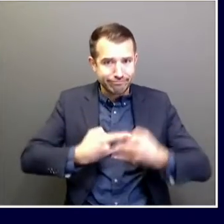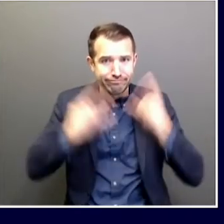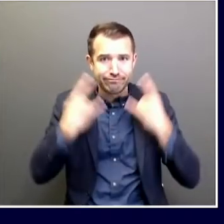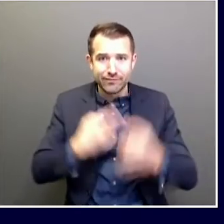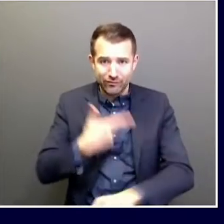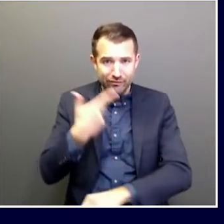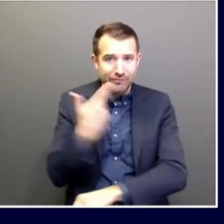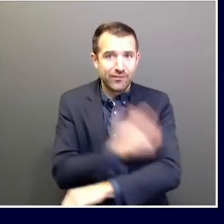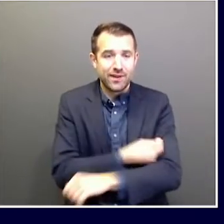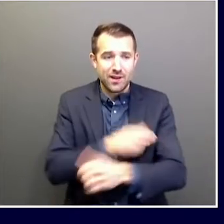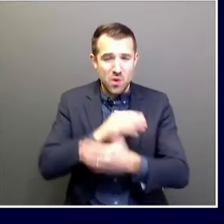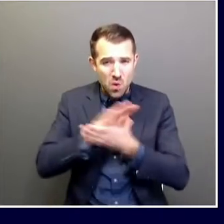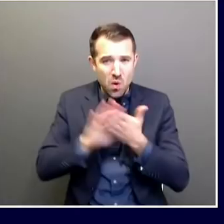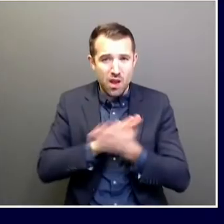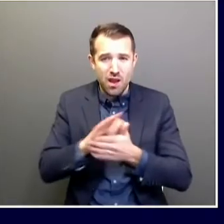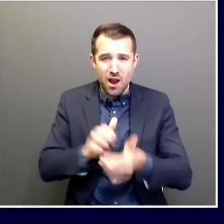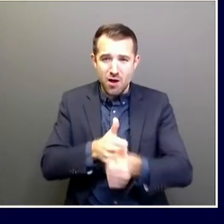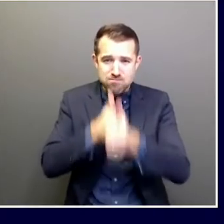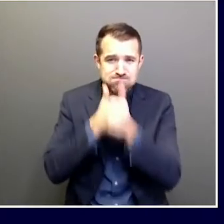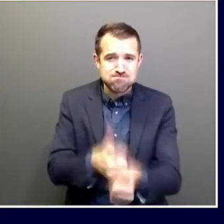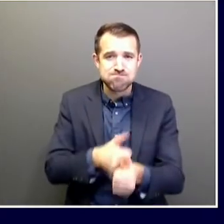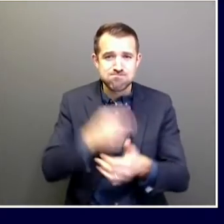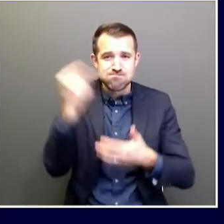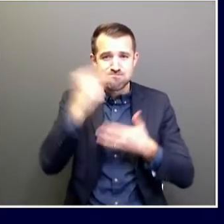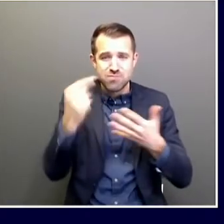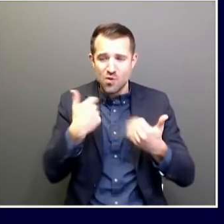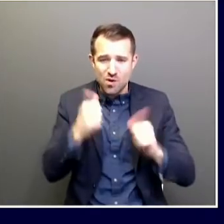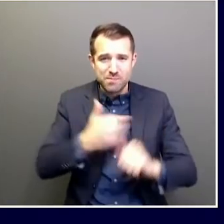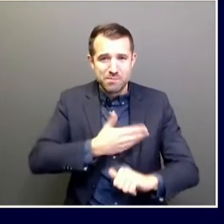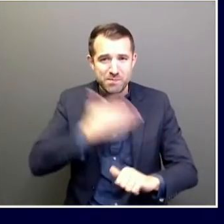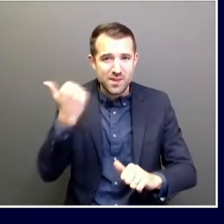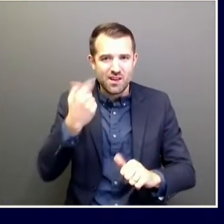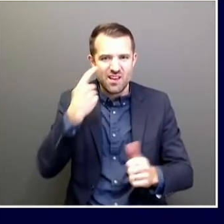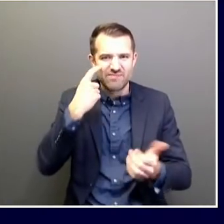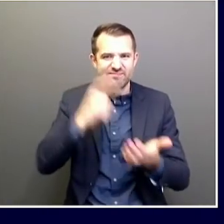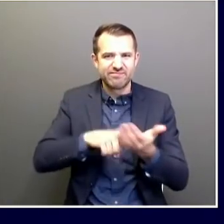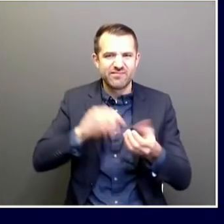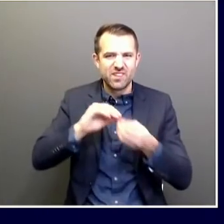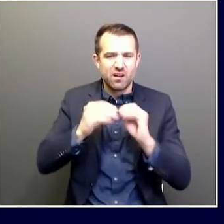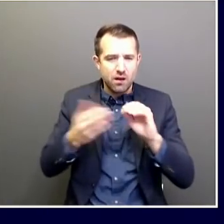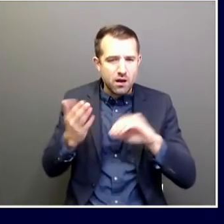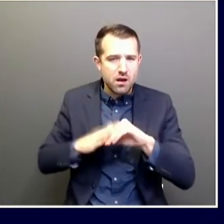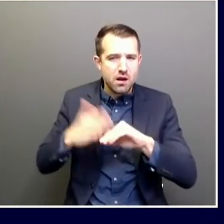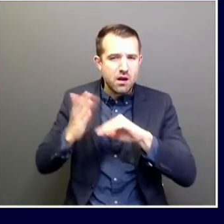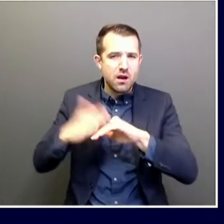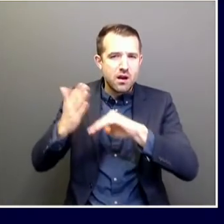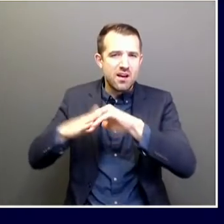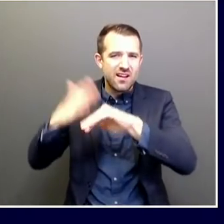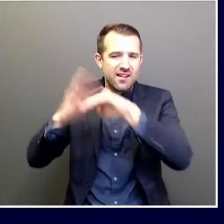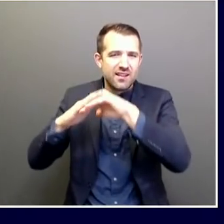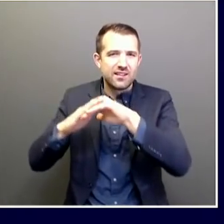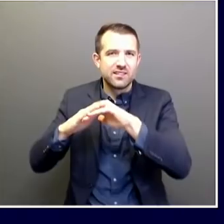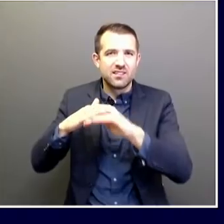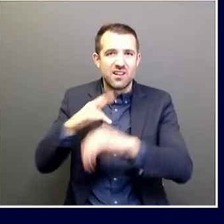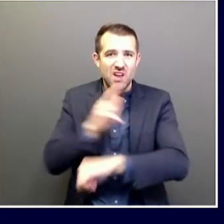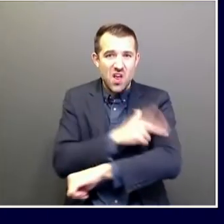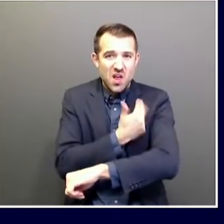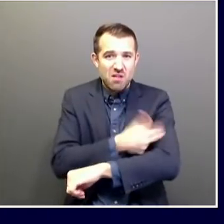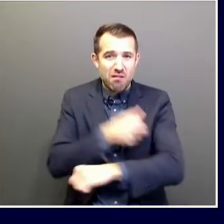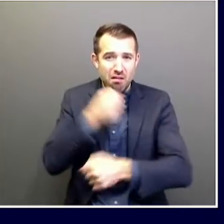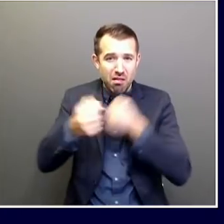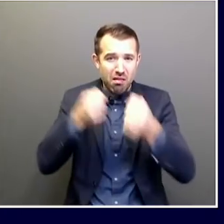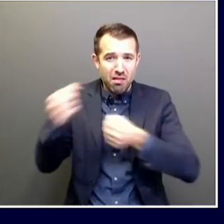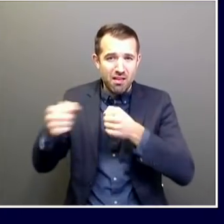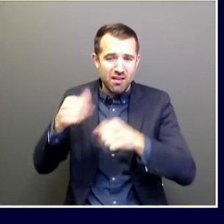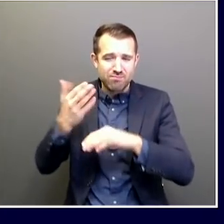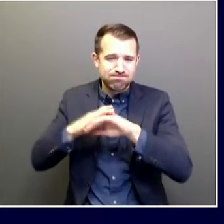watching case counts go up and hospitalizations go up, and even as more people become eligible for the